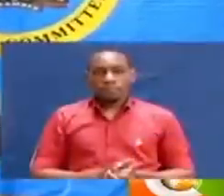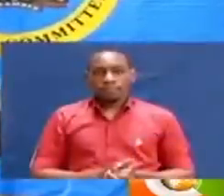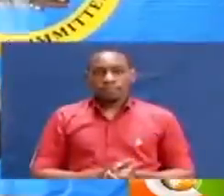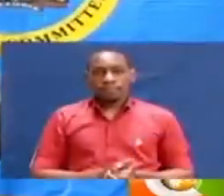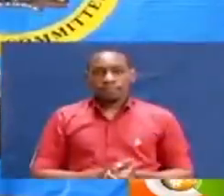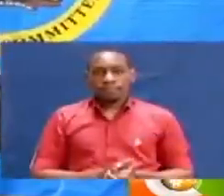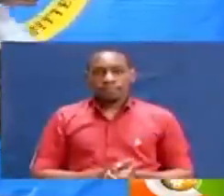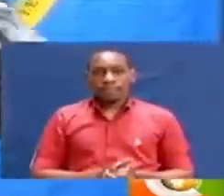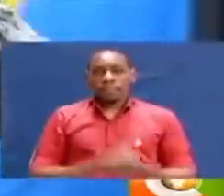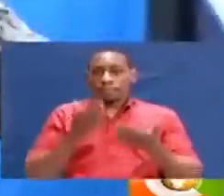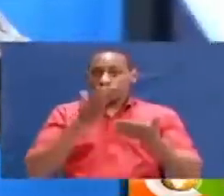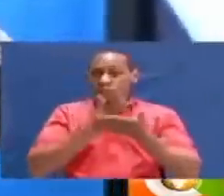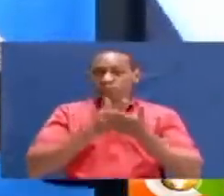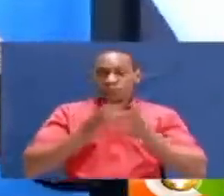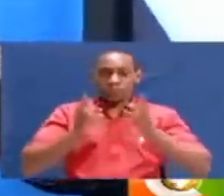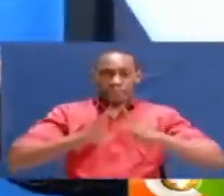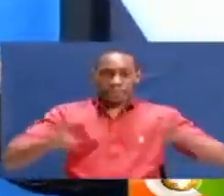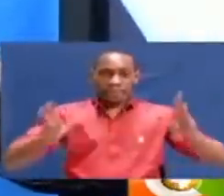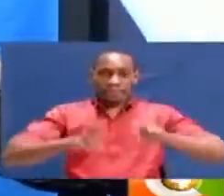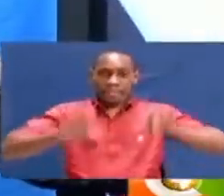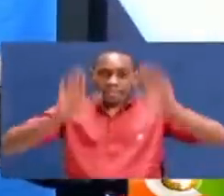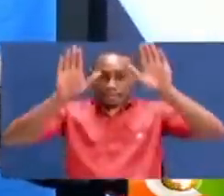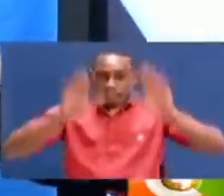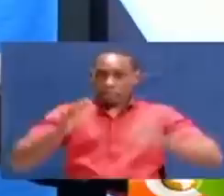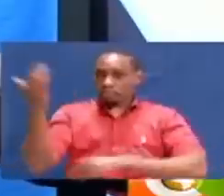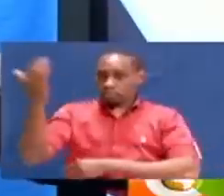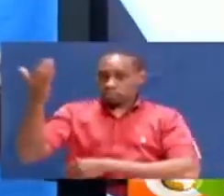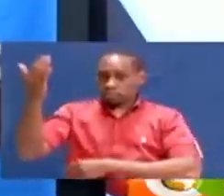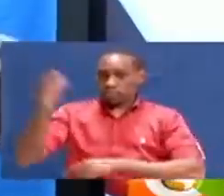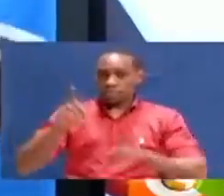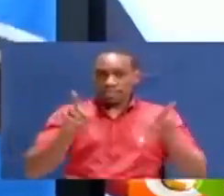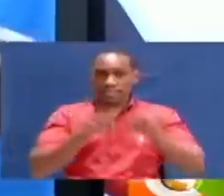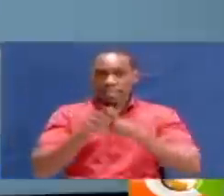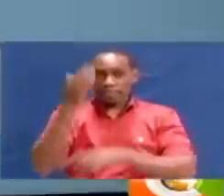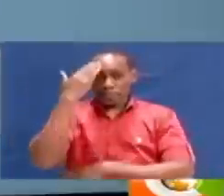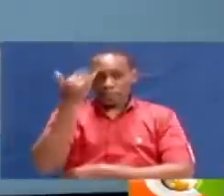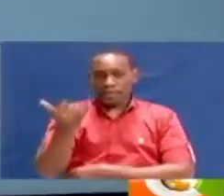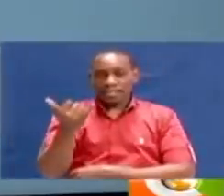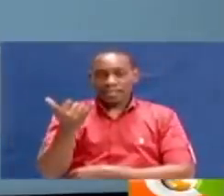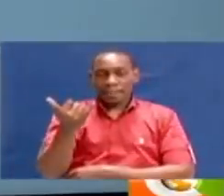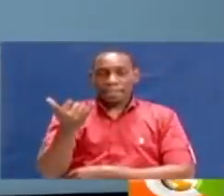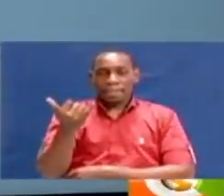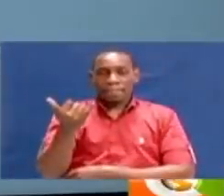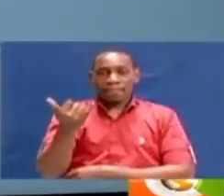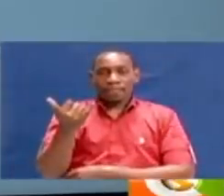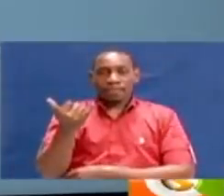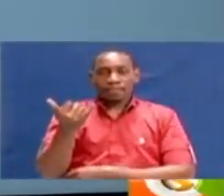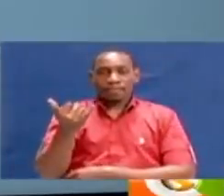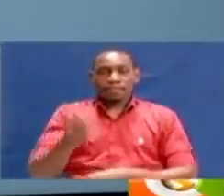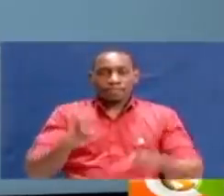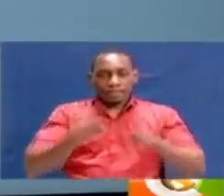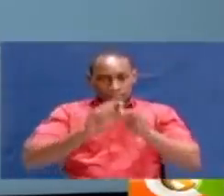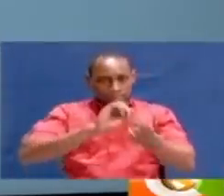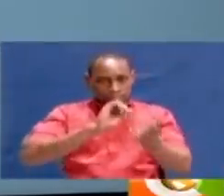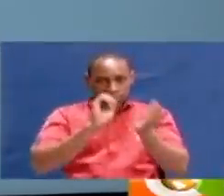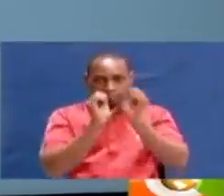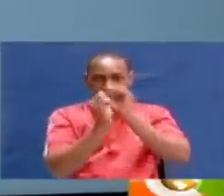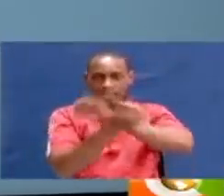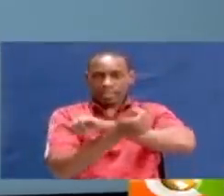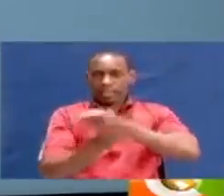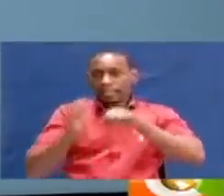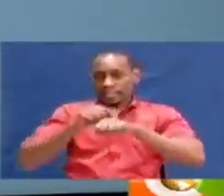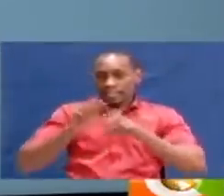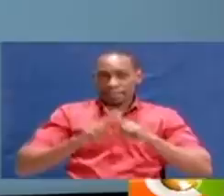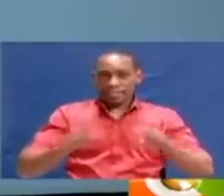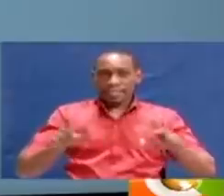this is a very important presentation as well, because this was the reverse. When we began